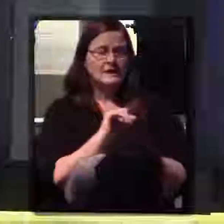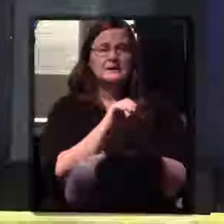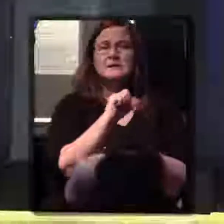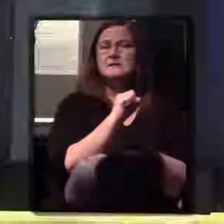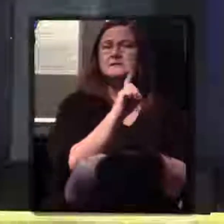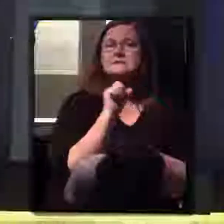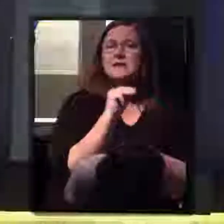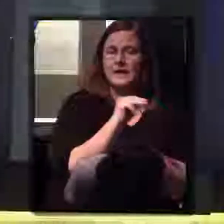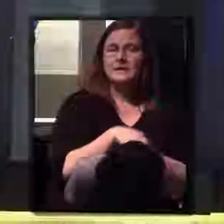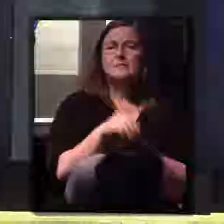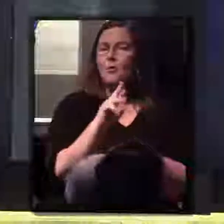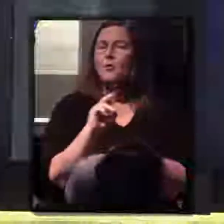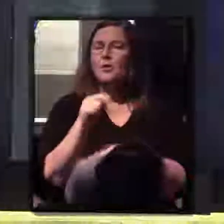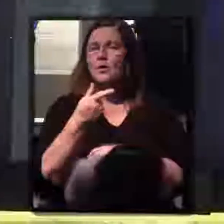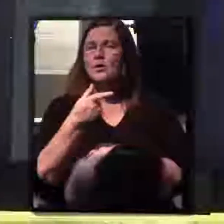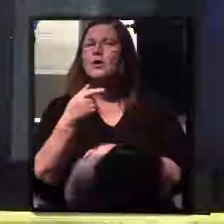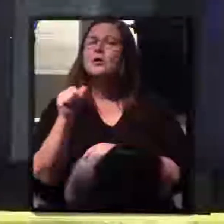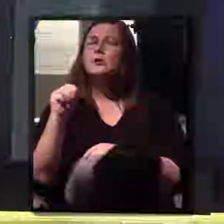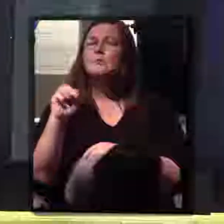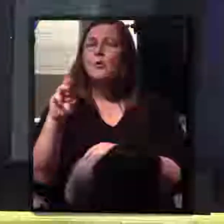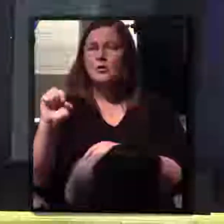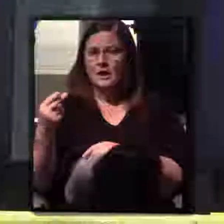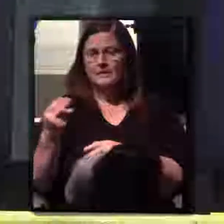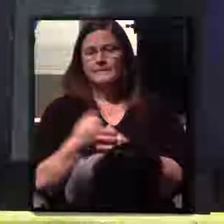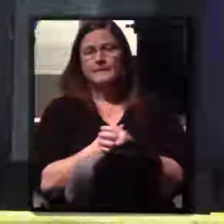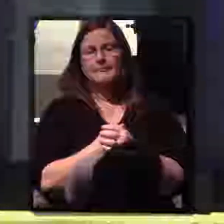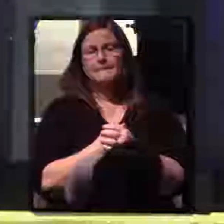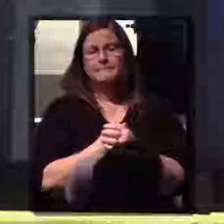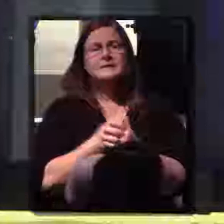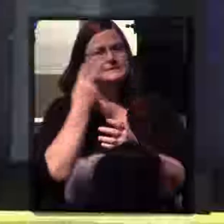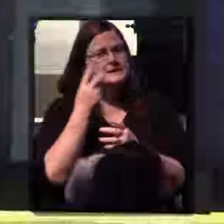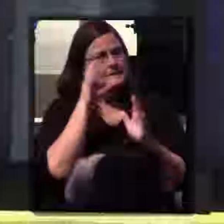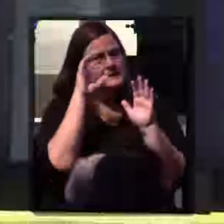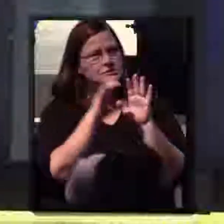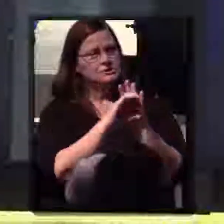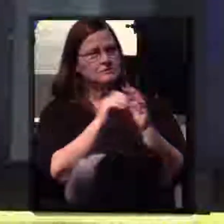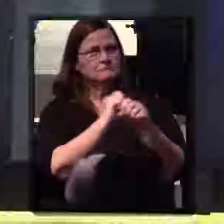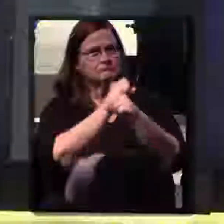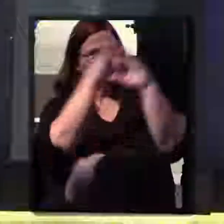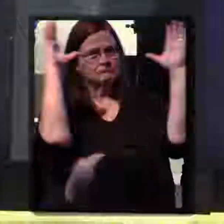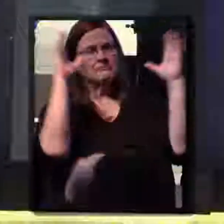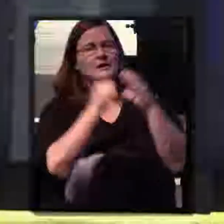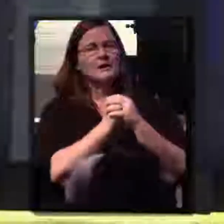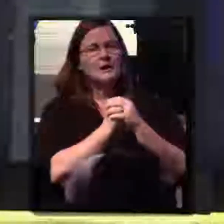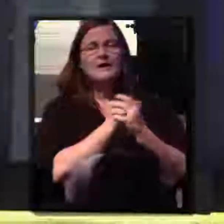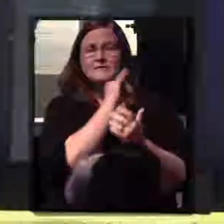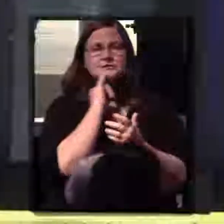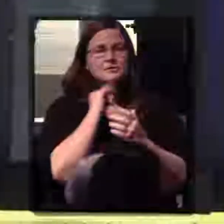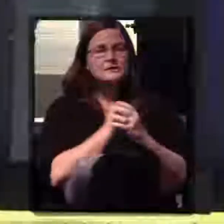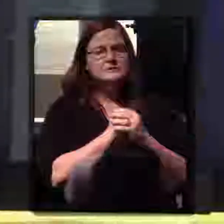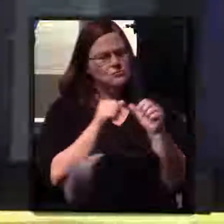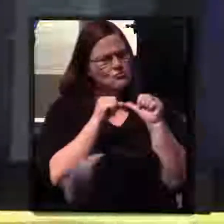Sodom, we would be like Gomorrah." You see the picture that the book of Isaiah starts